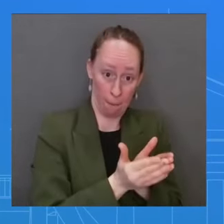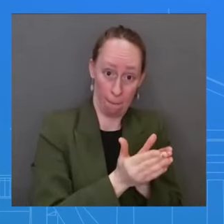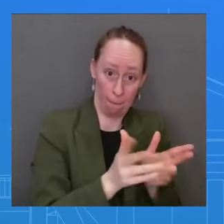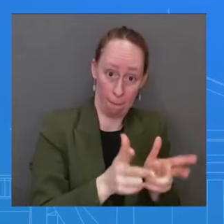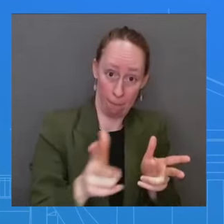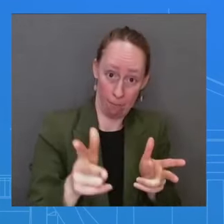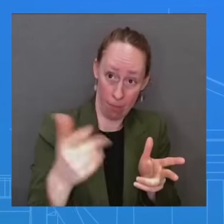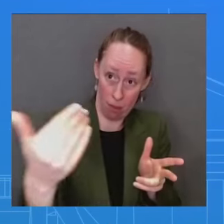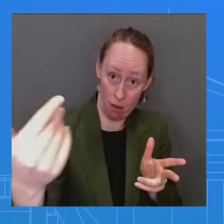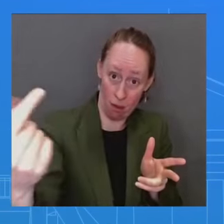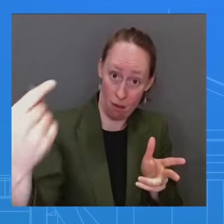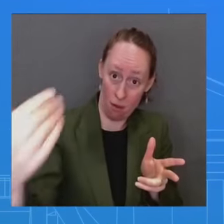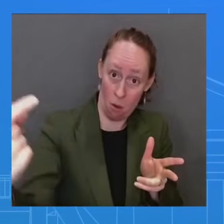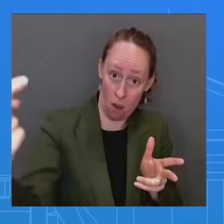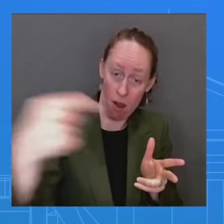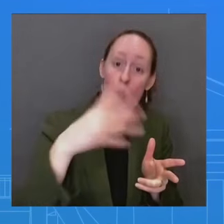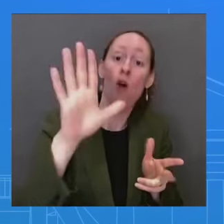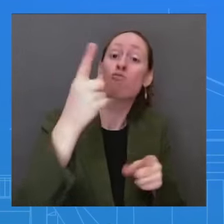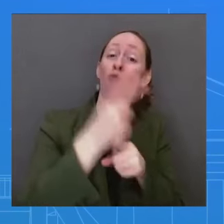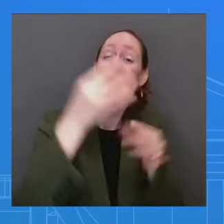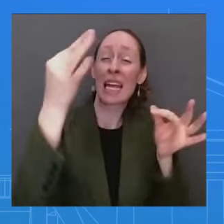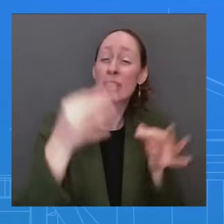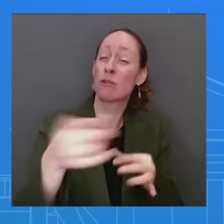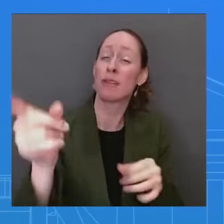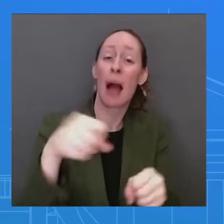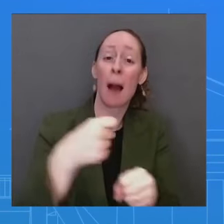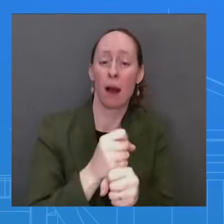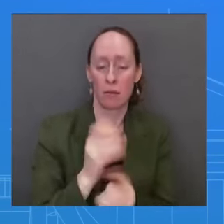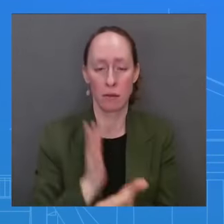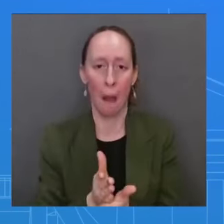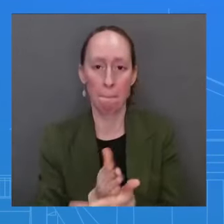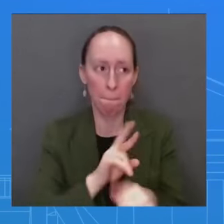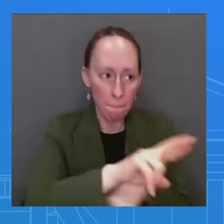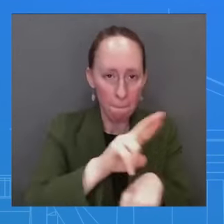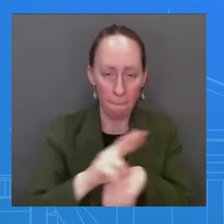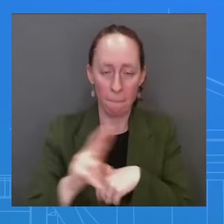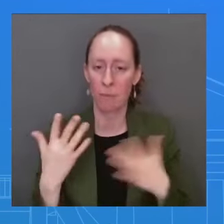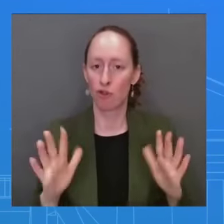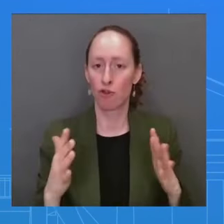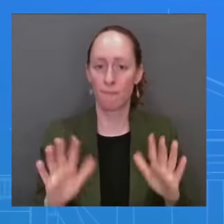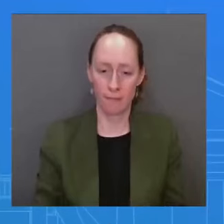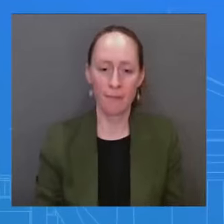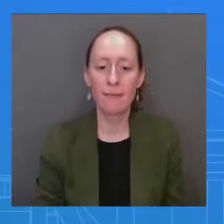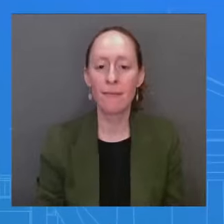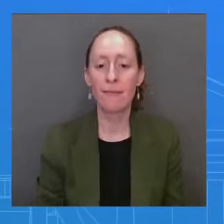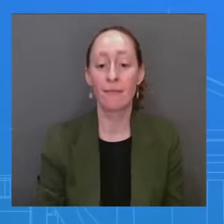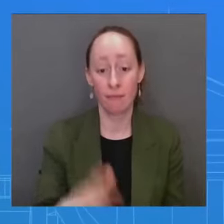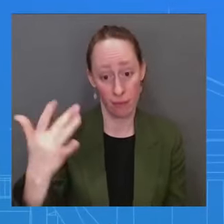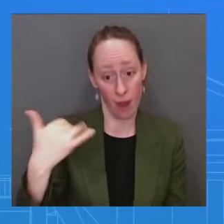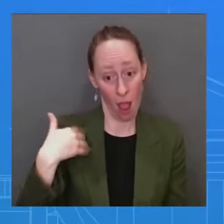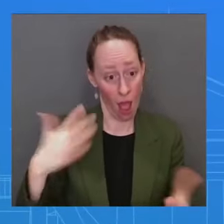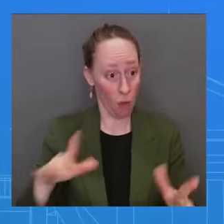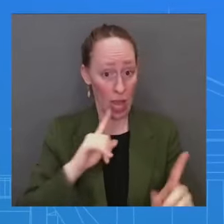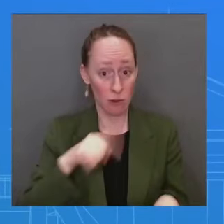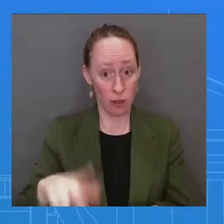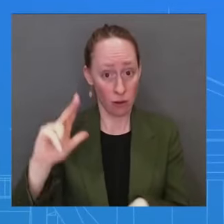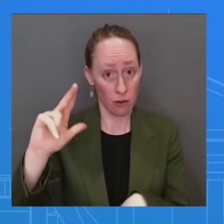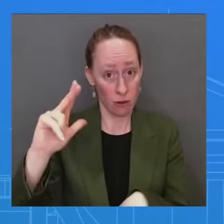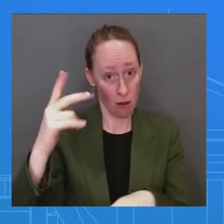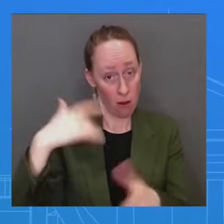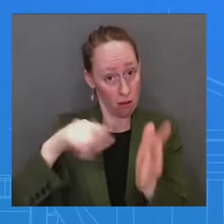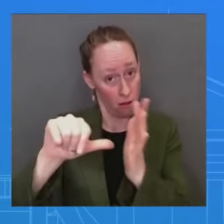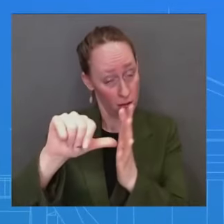attacks. And as I said again, I'll say it three times now, they'll bear the consequences for failure to do so. And another question is, the AP has obtained